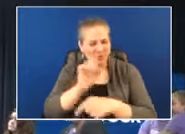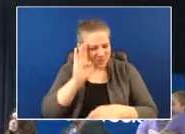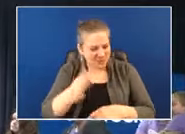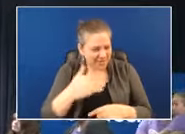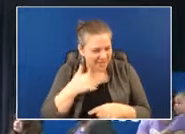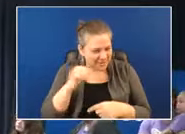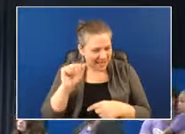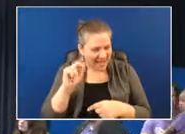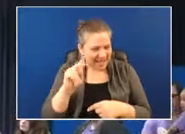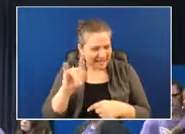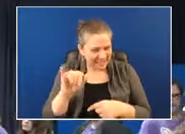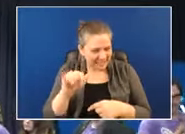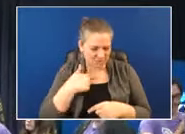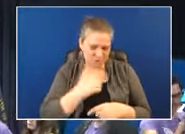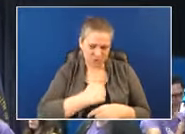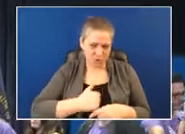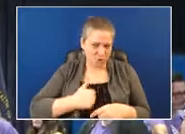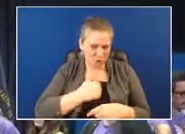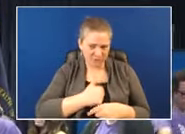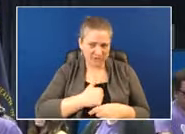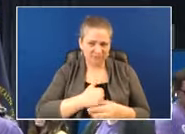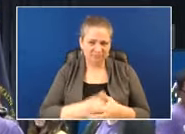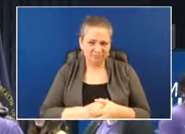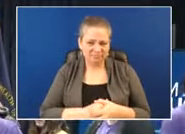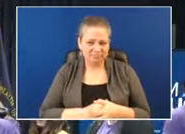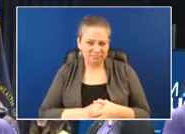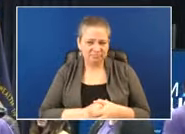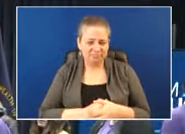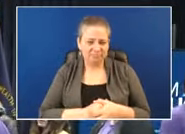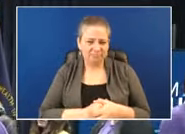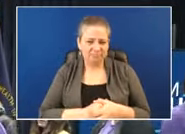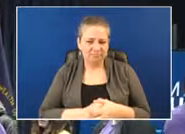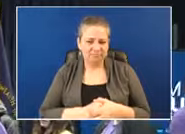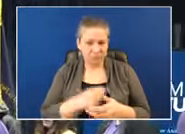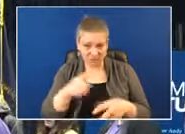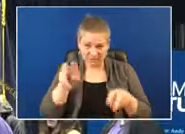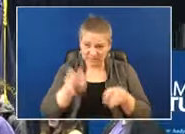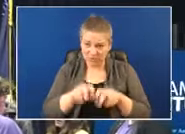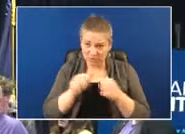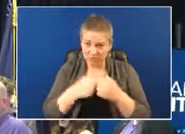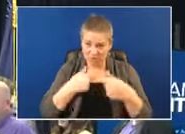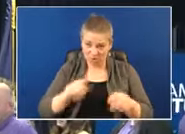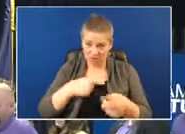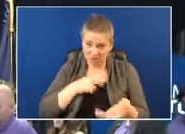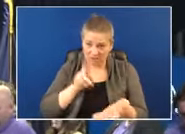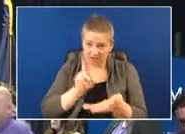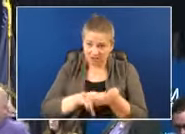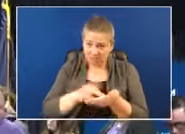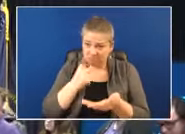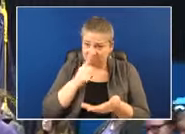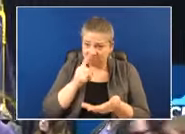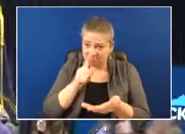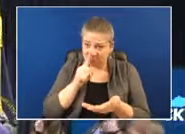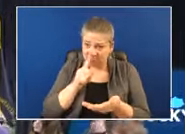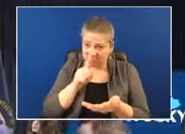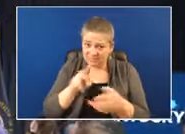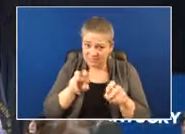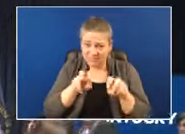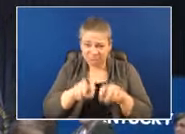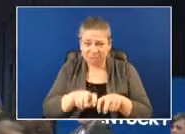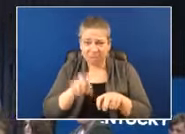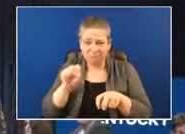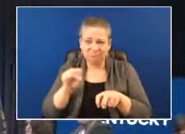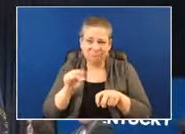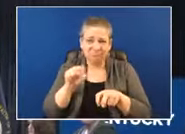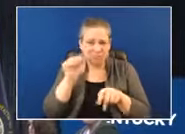Yeah. I'm real sorry. Yeah. Will you sit next to me while I sign this? Would you do that? How about